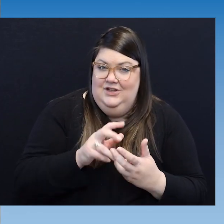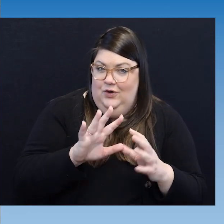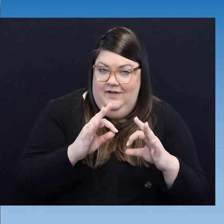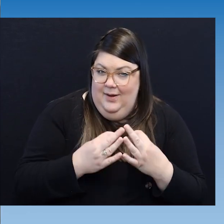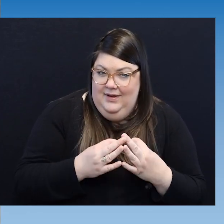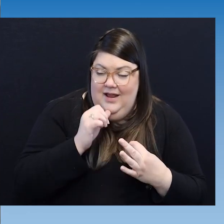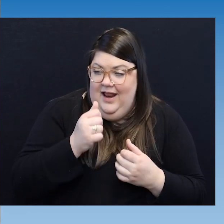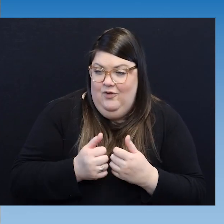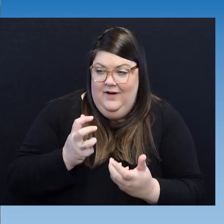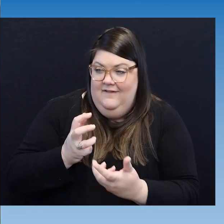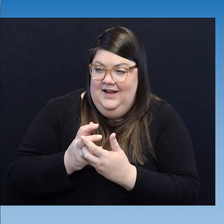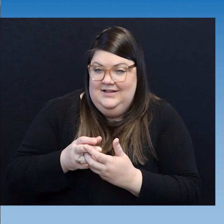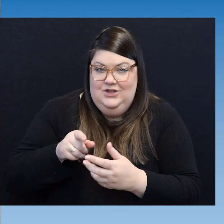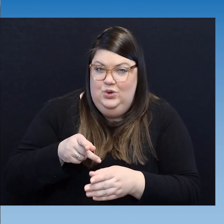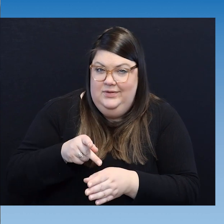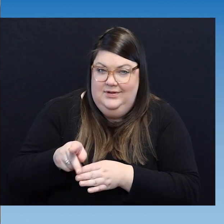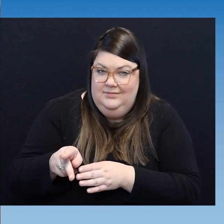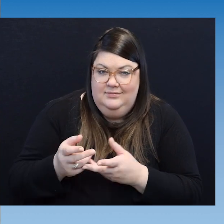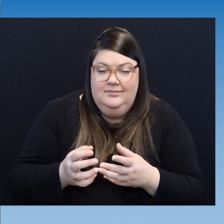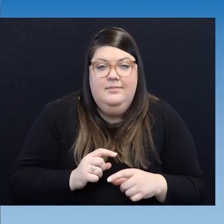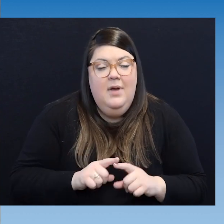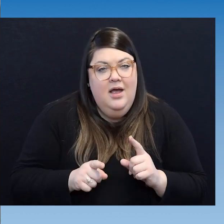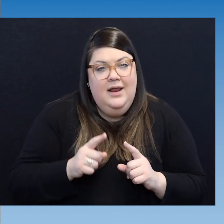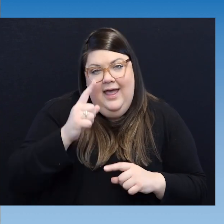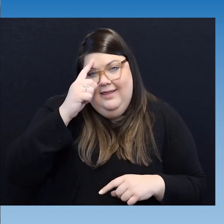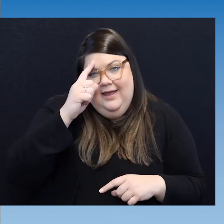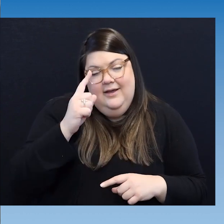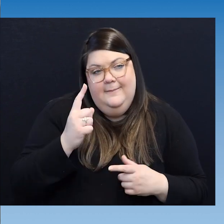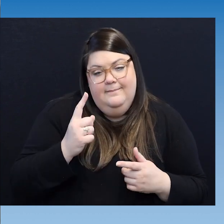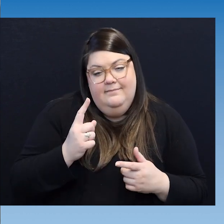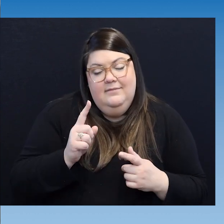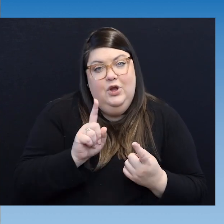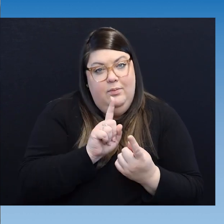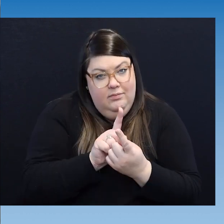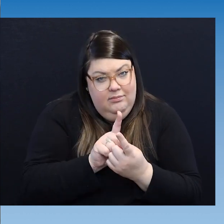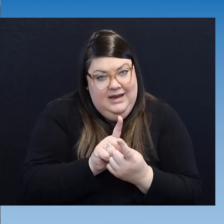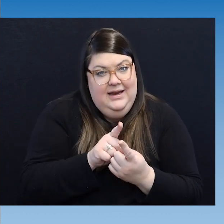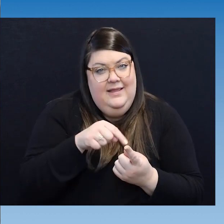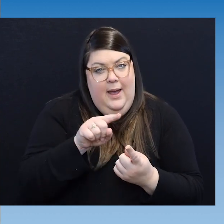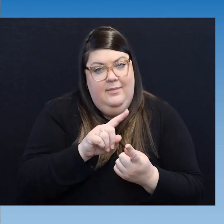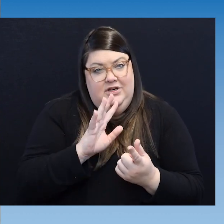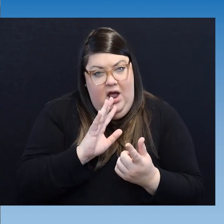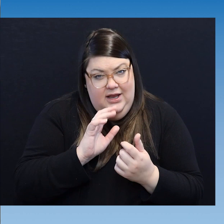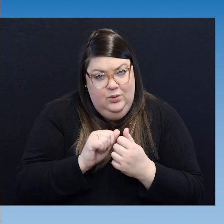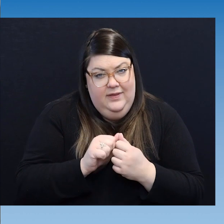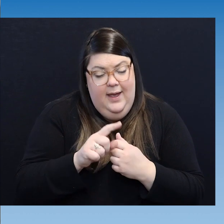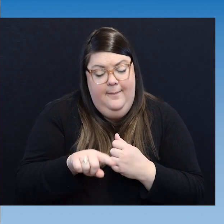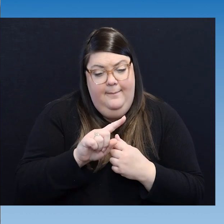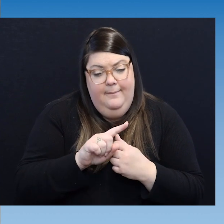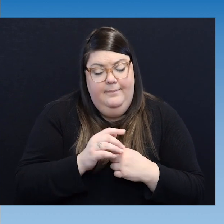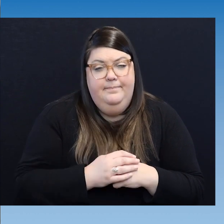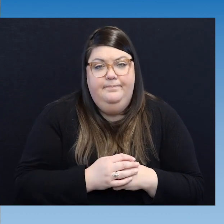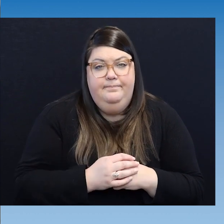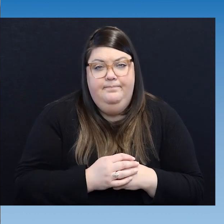family. Not everybody fits into a particular job. But I think that coming out and meeting them, talking to them, and